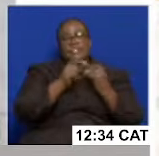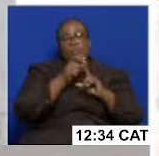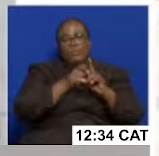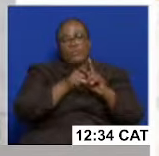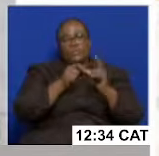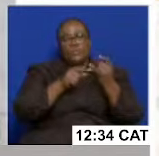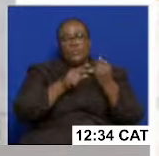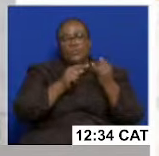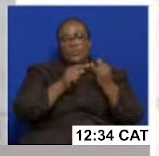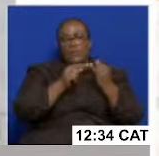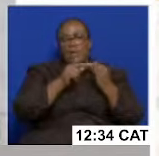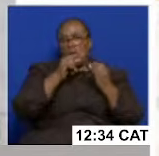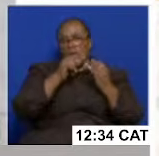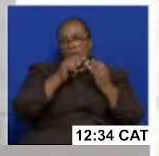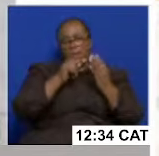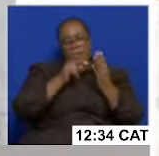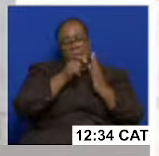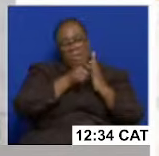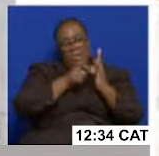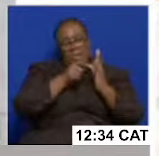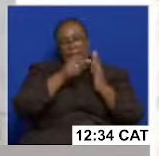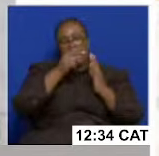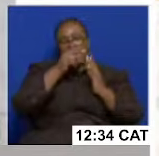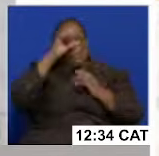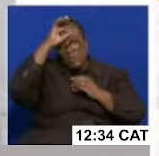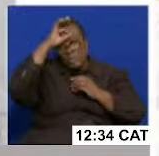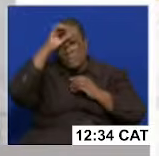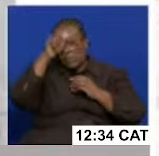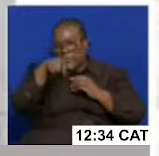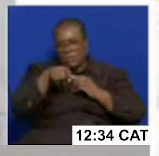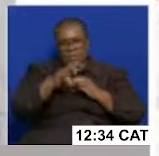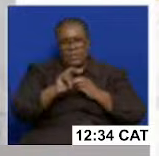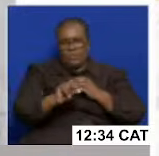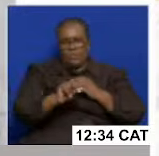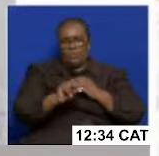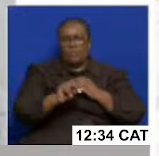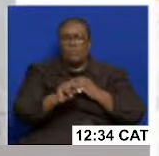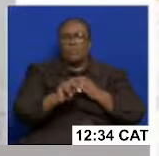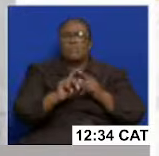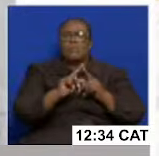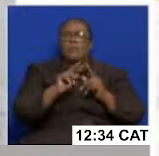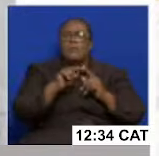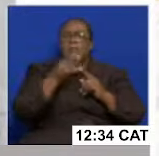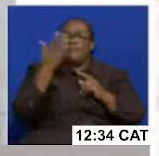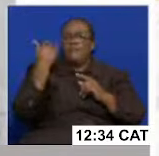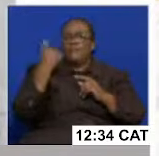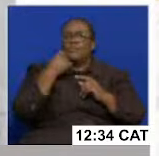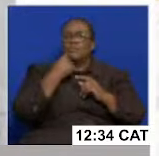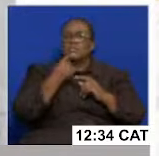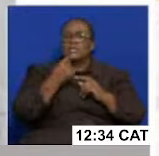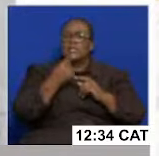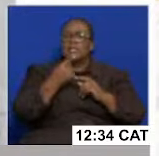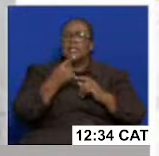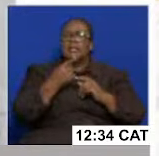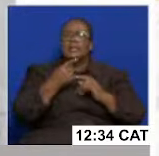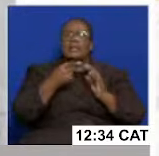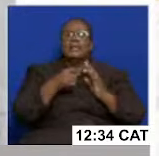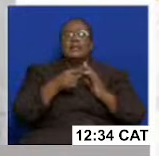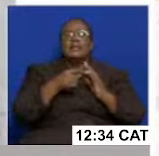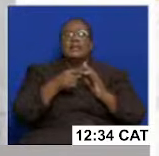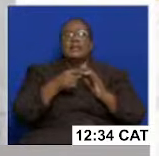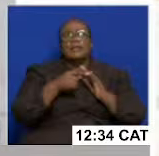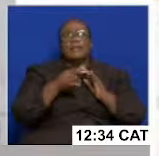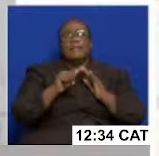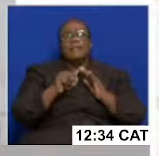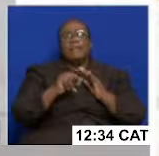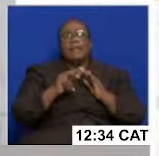clothes. Even though in an earlier part of your statement you referred to him as Andy. And